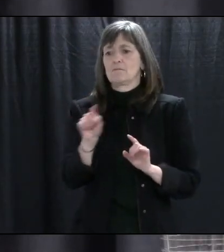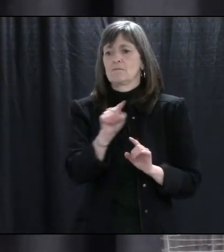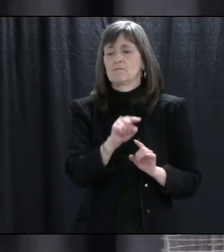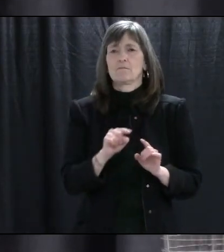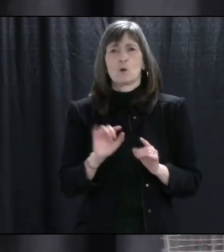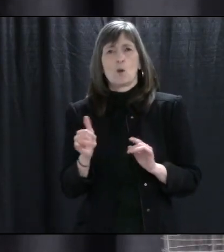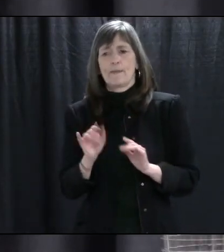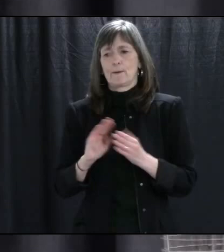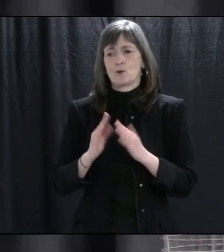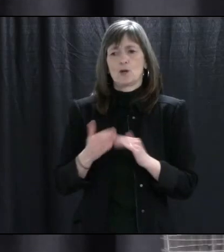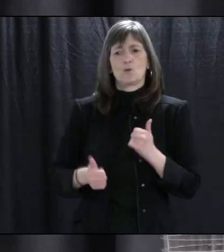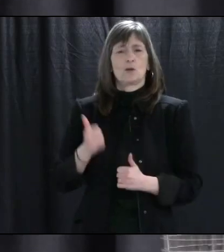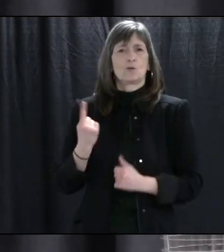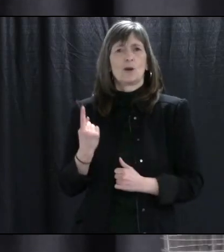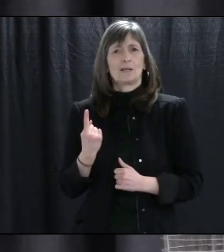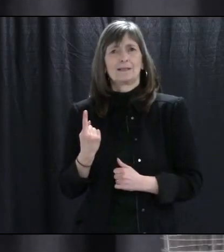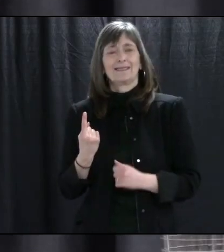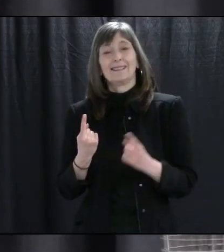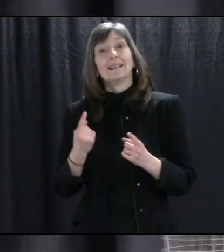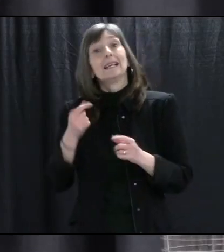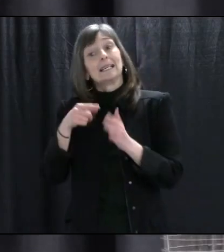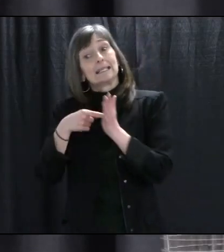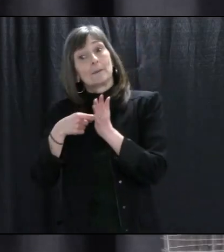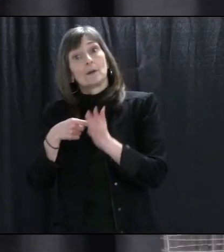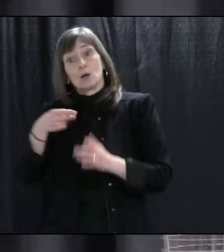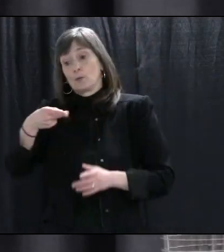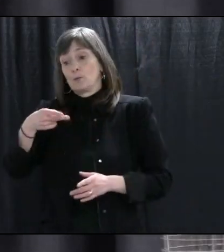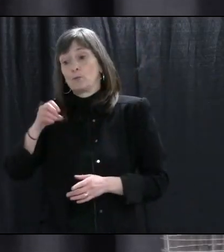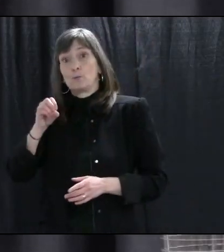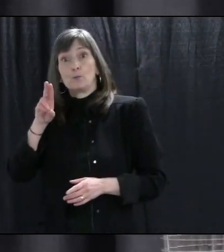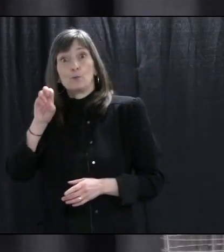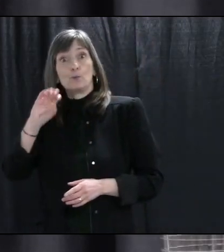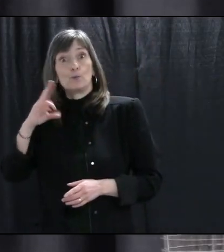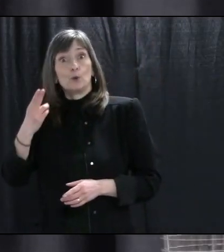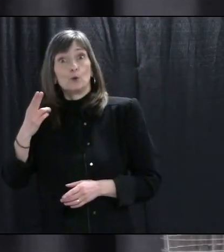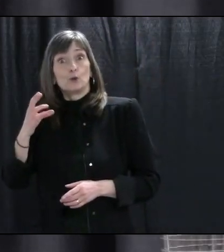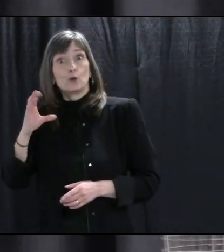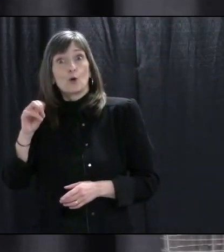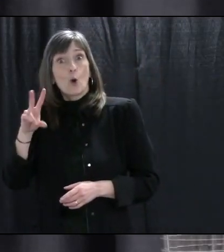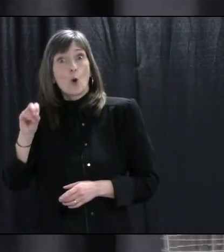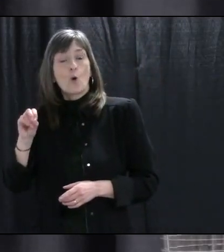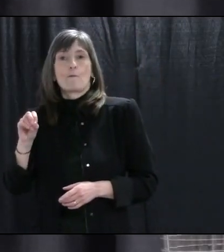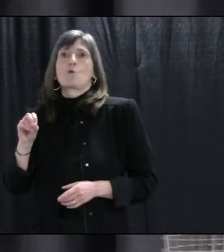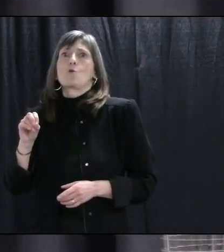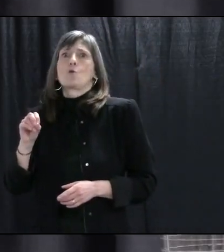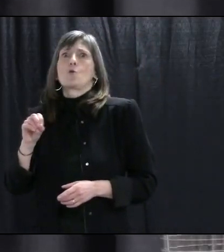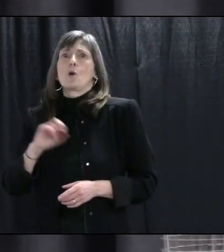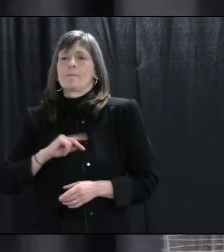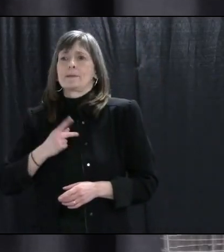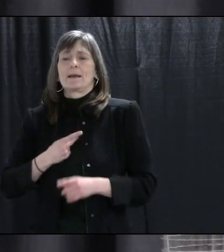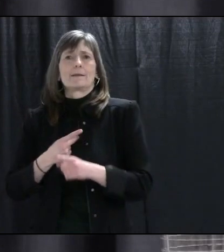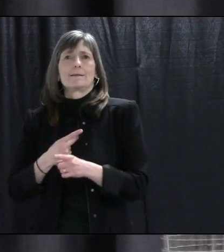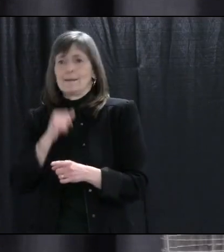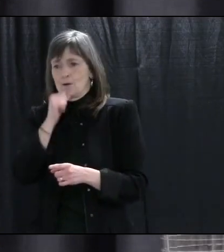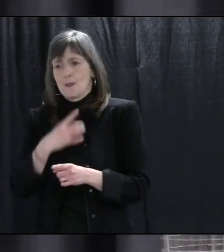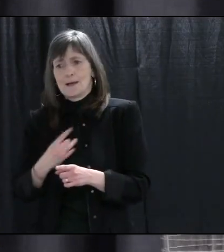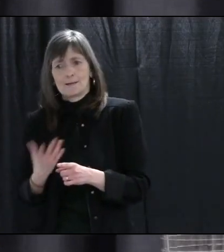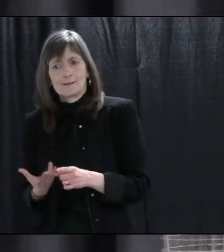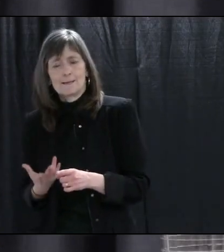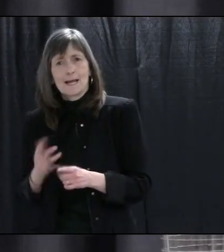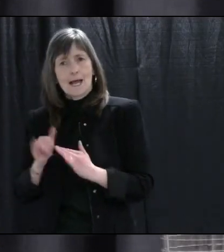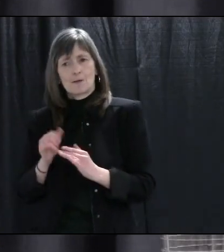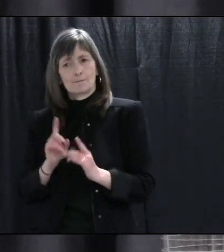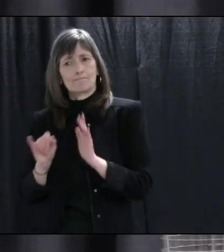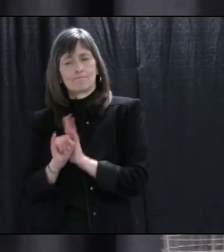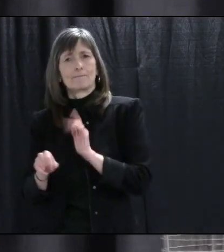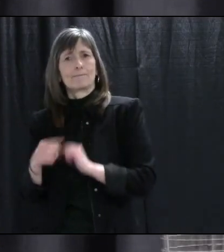their own attachments. And Pooch Cove particularly was brought up on many occasions. What we will do today, having listened to that,